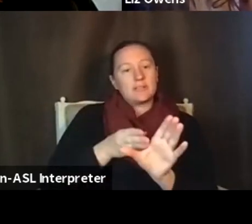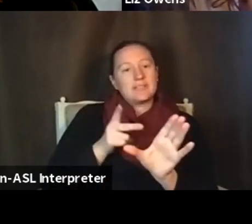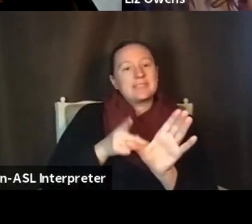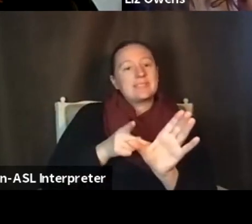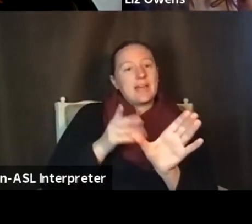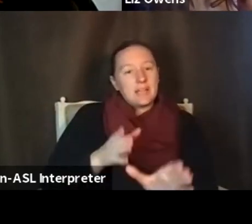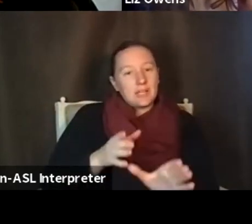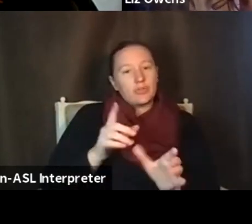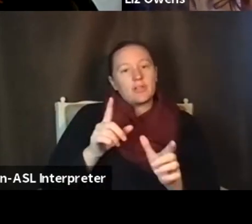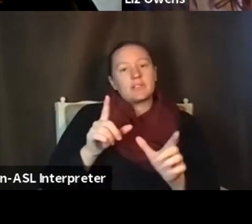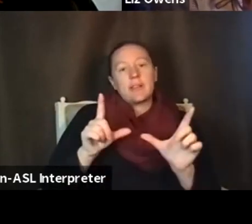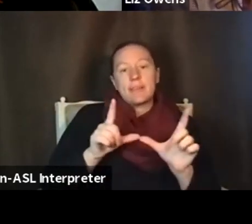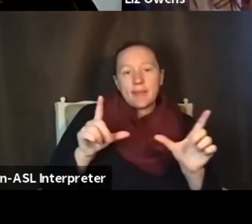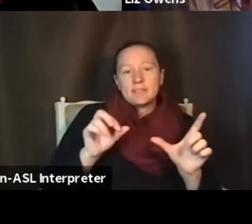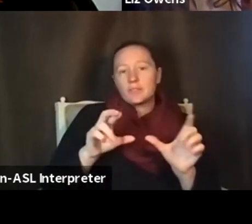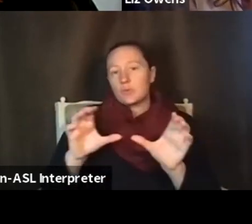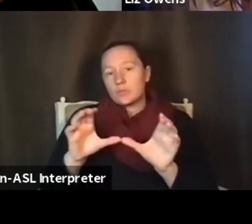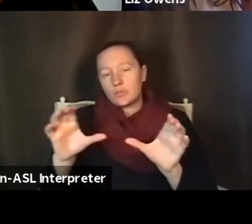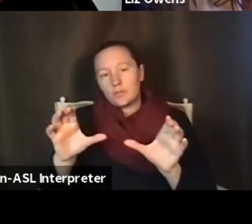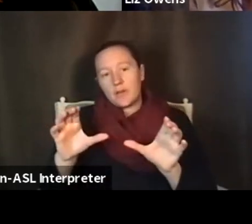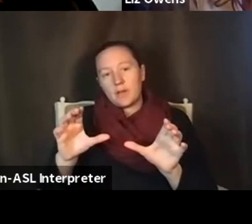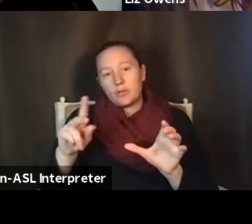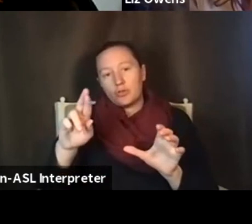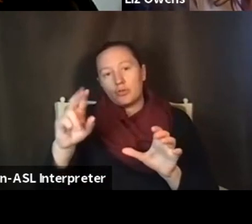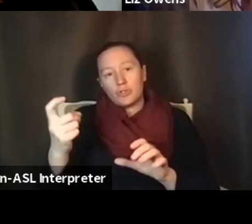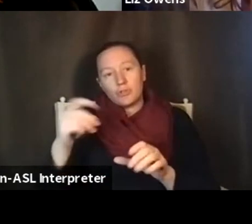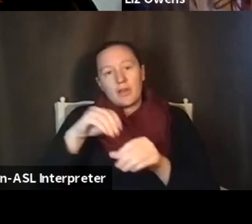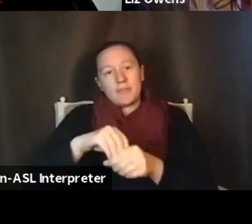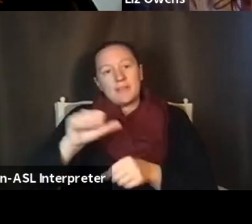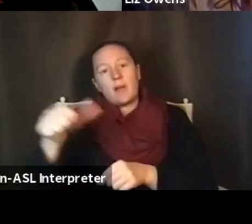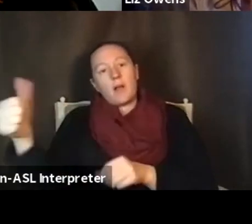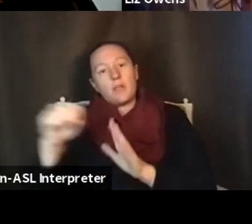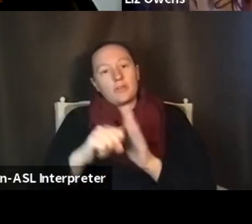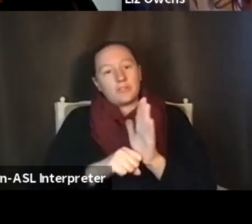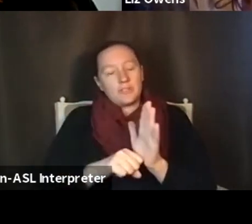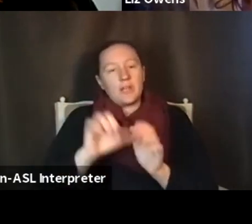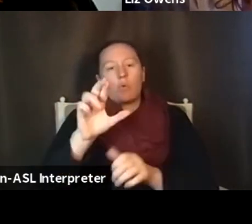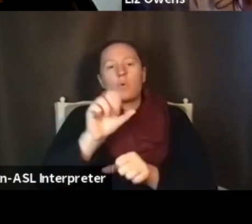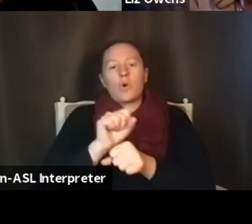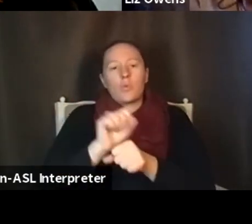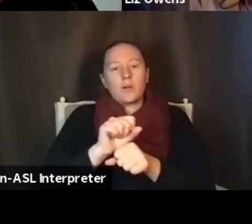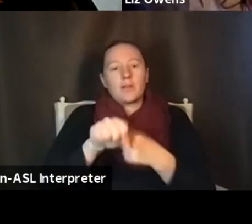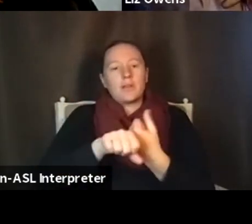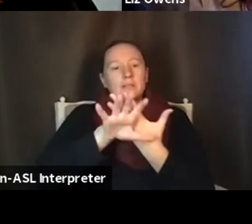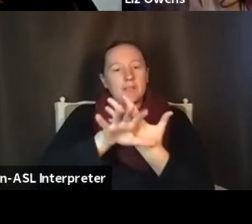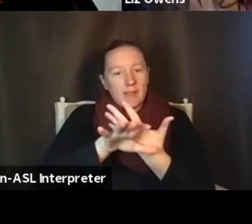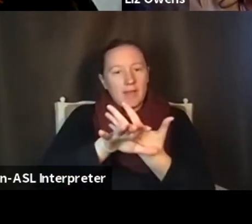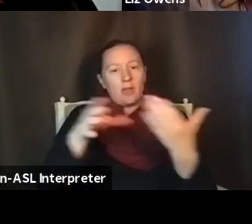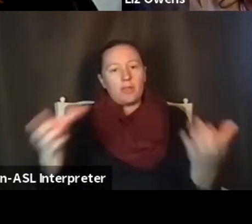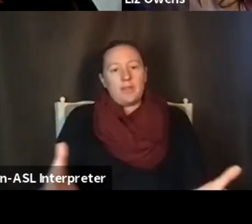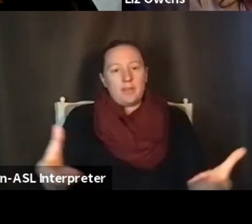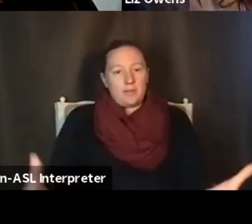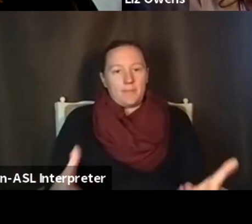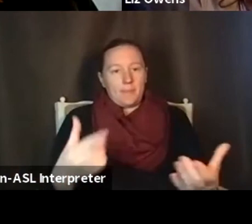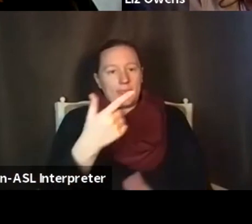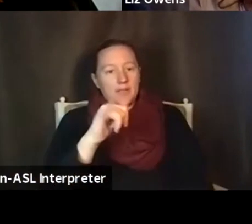certified or licensed to prescribe in a different state to do so in working telehealth for patients here? And I know, Gina, if